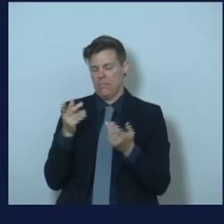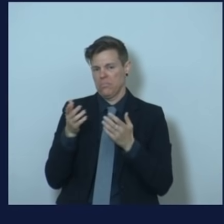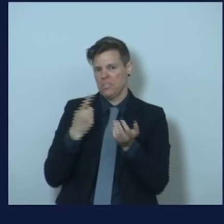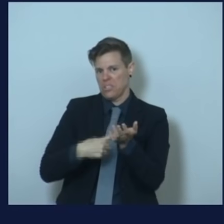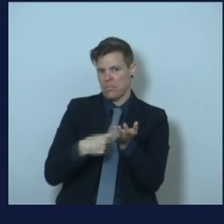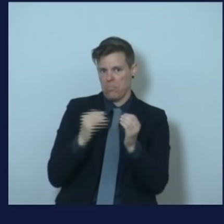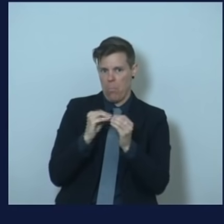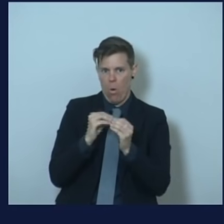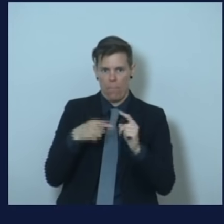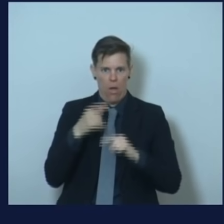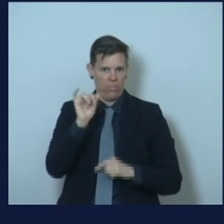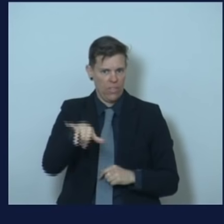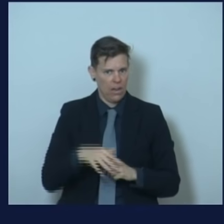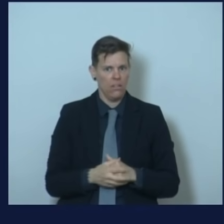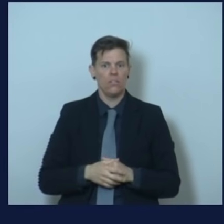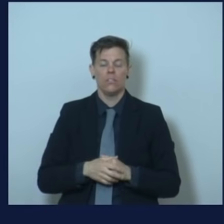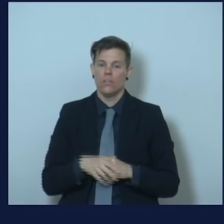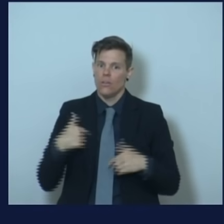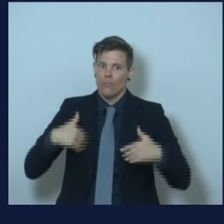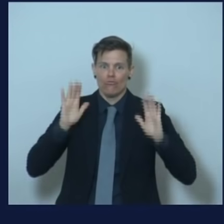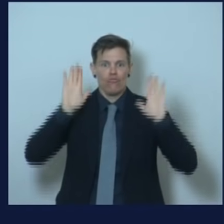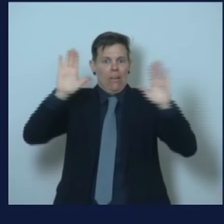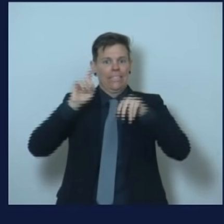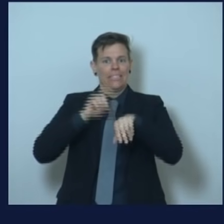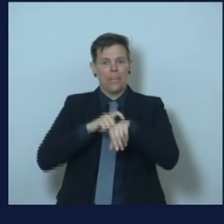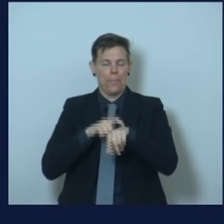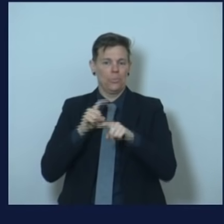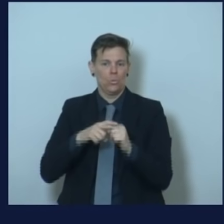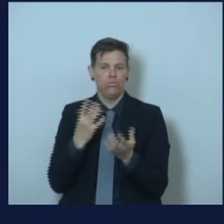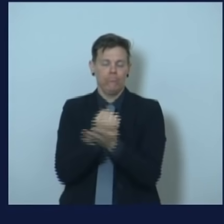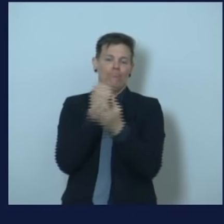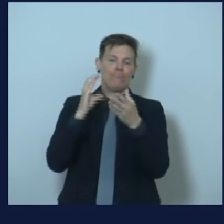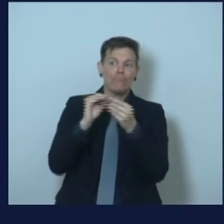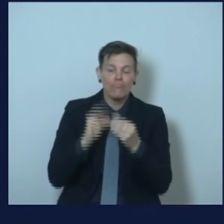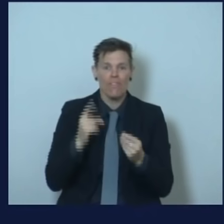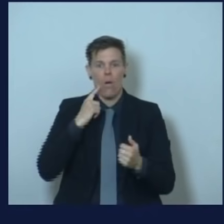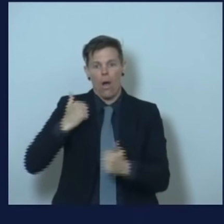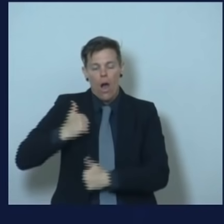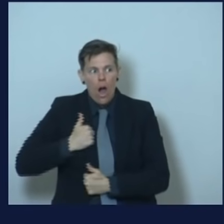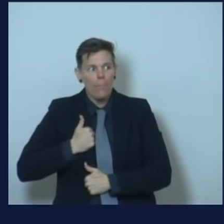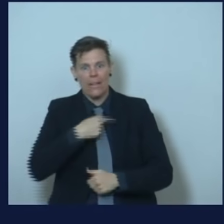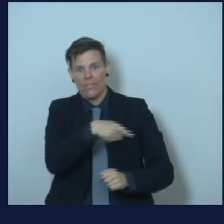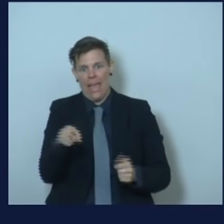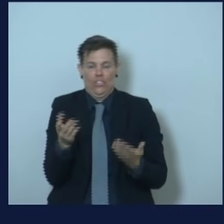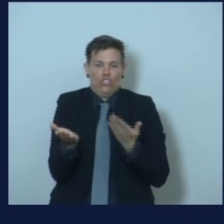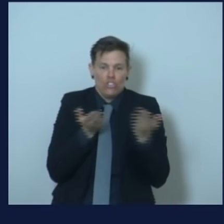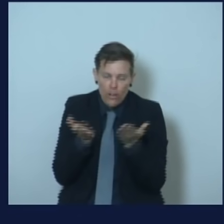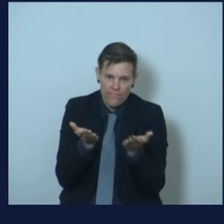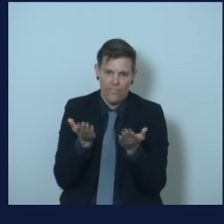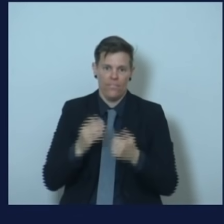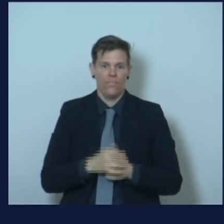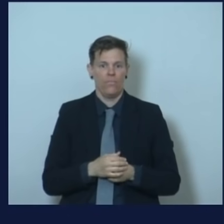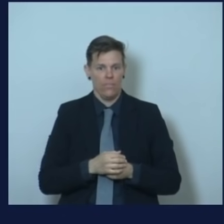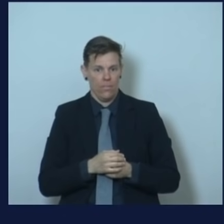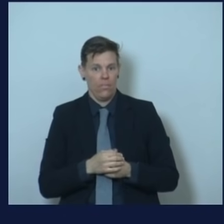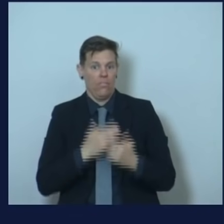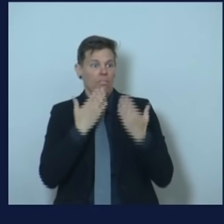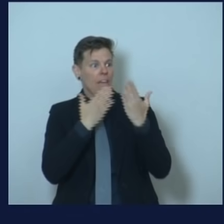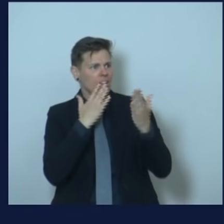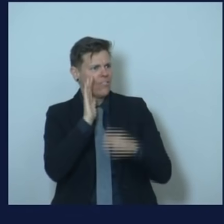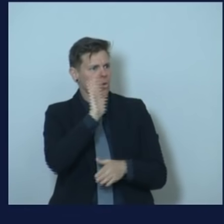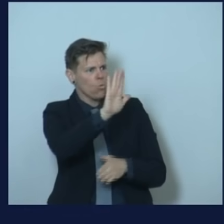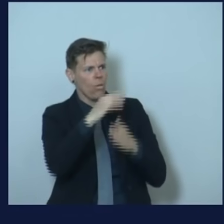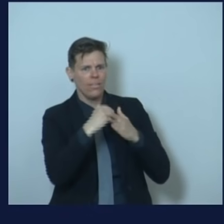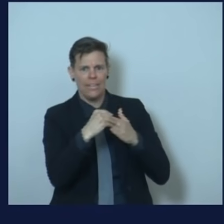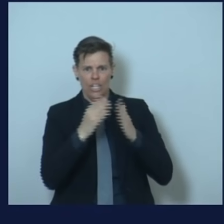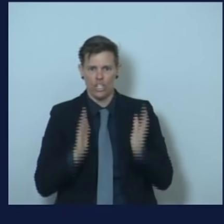great place for me to thank the men and women, General, and their families, and to also thank you personally for your leadership and your work. General. Thank you